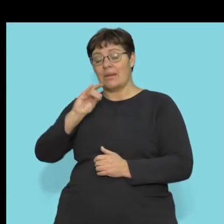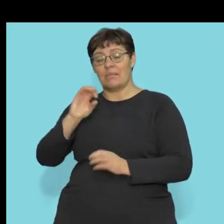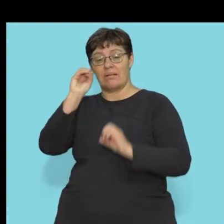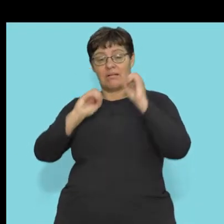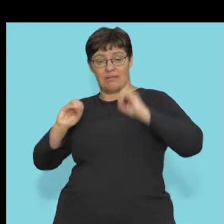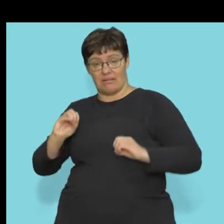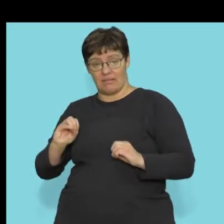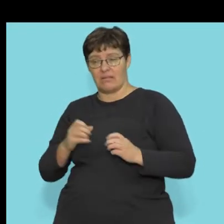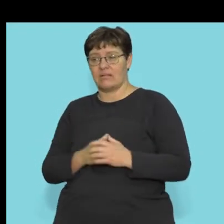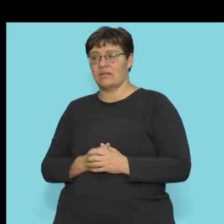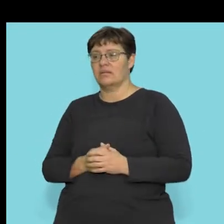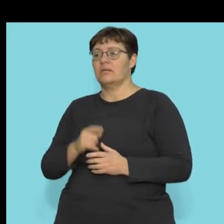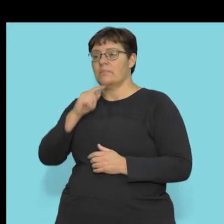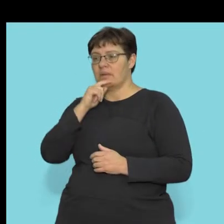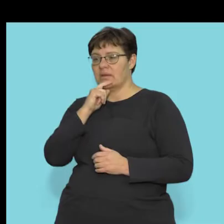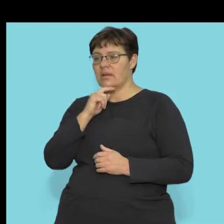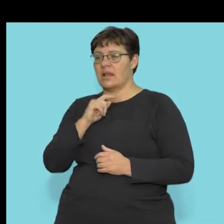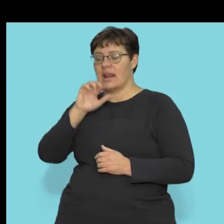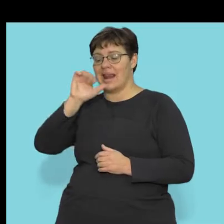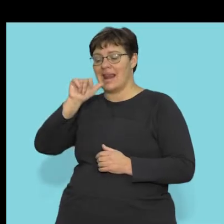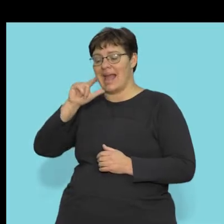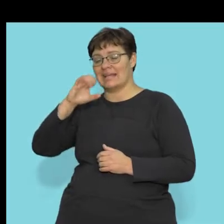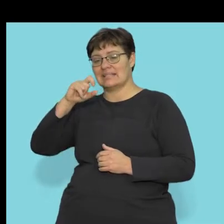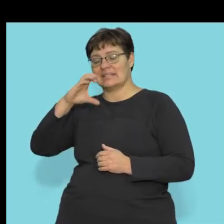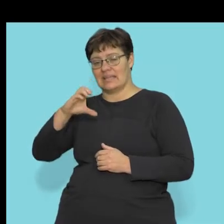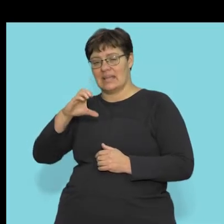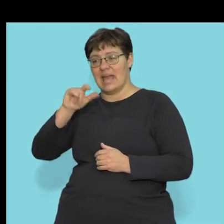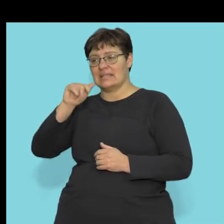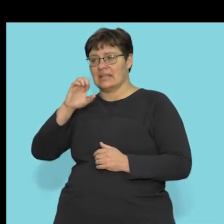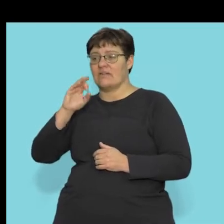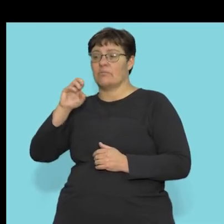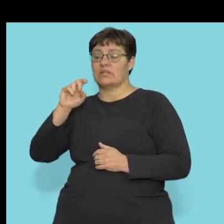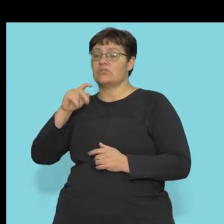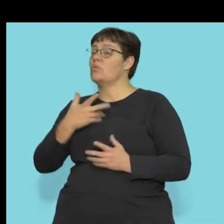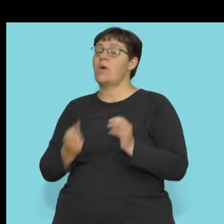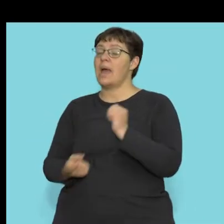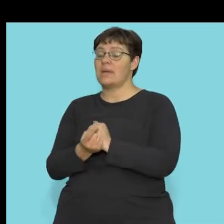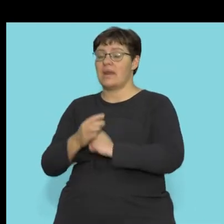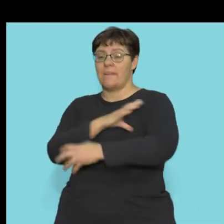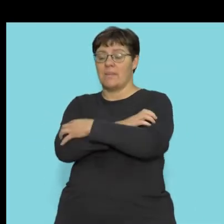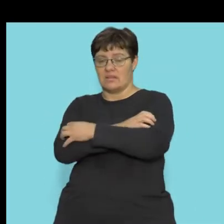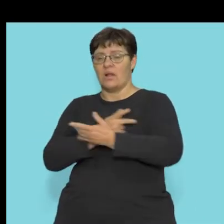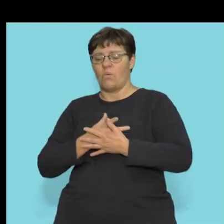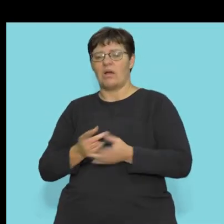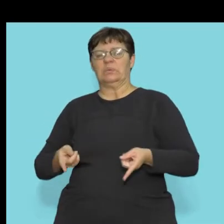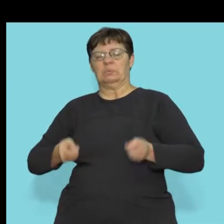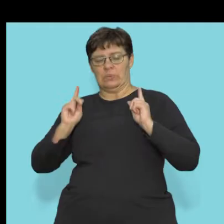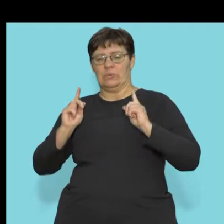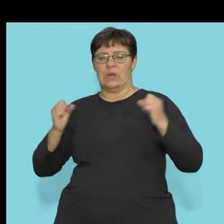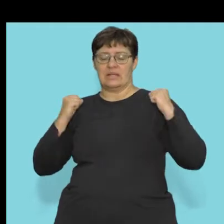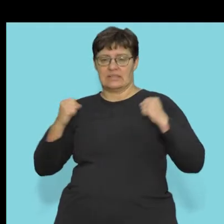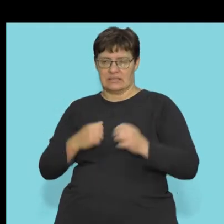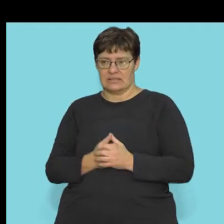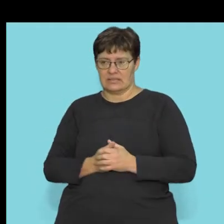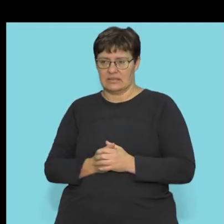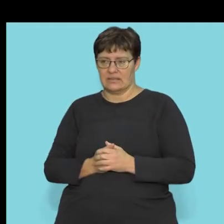cells, as I mentioned, called lactic acid fermentation, occurs in muscles during intensive